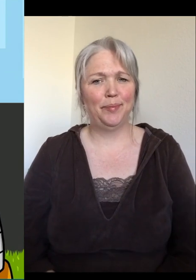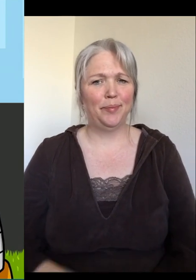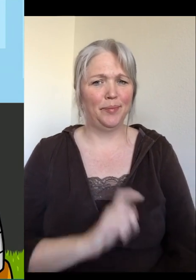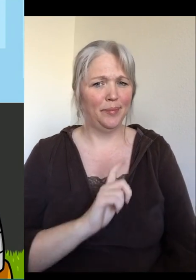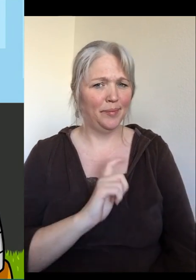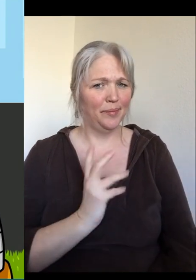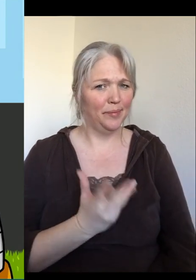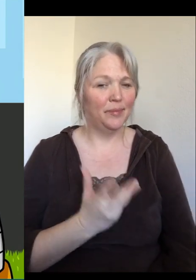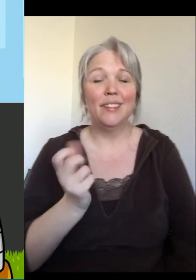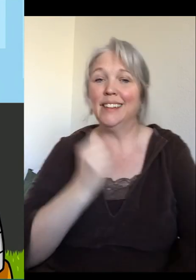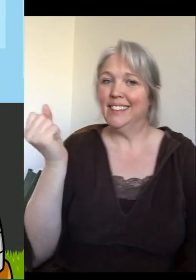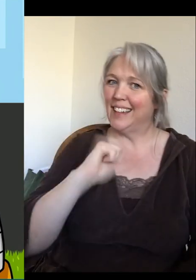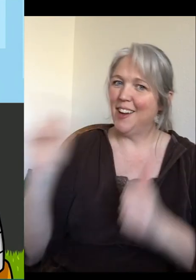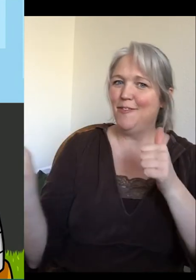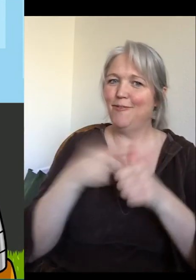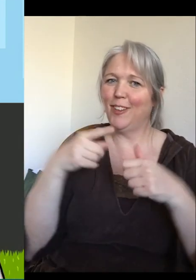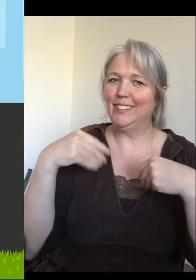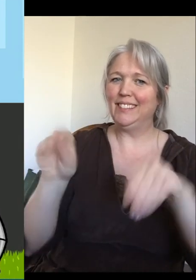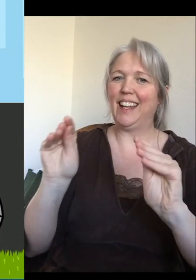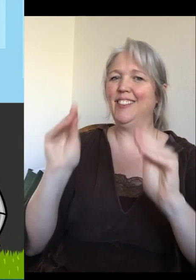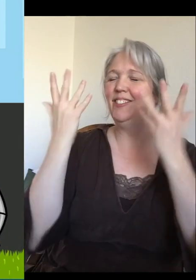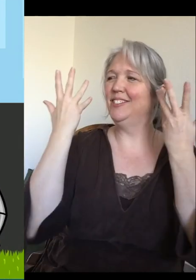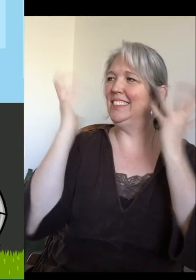Yep, our first sale of the day.